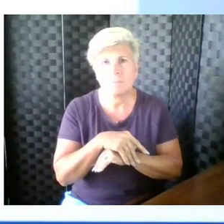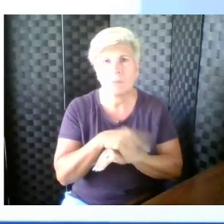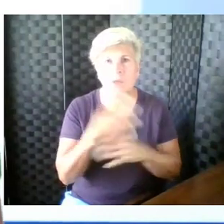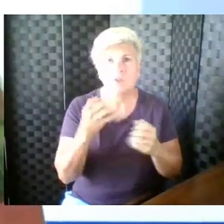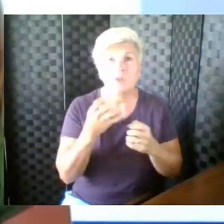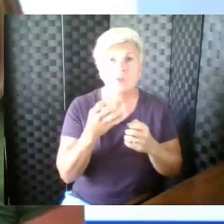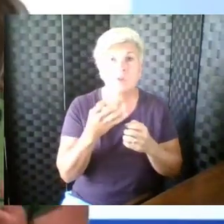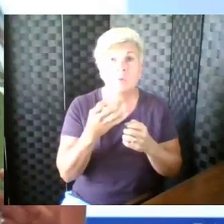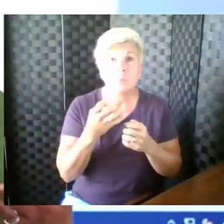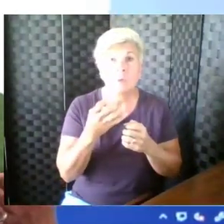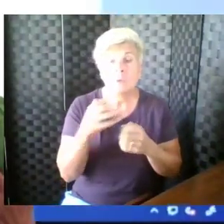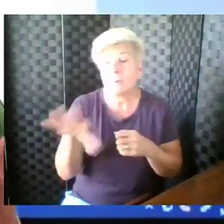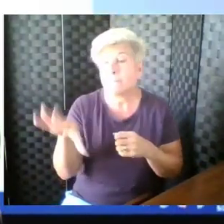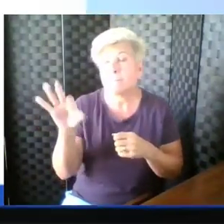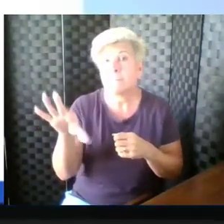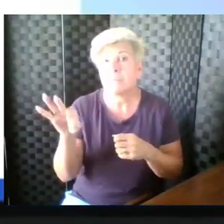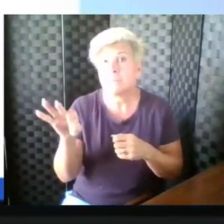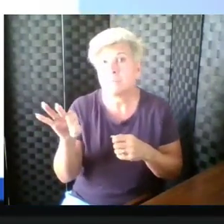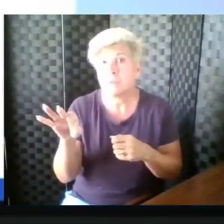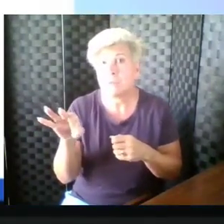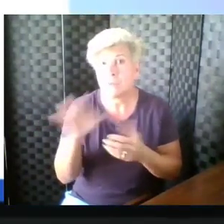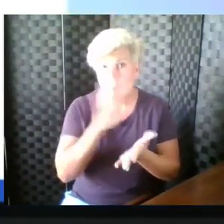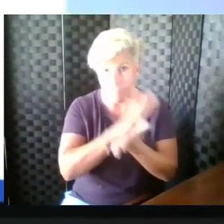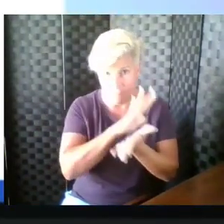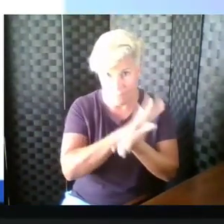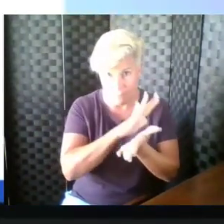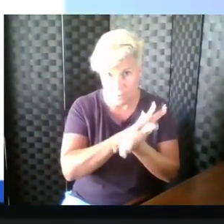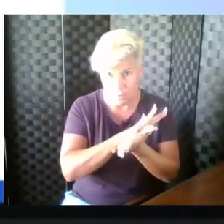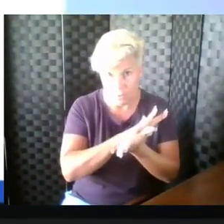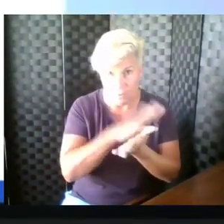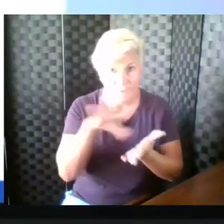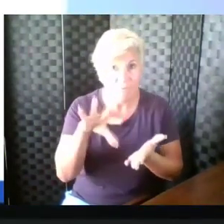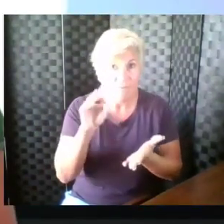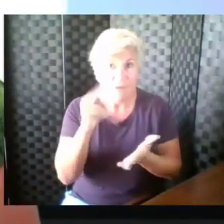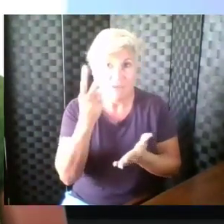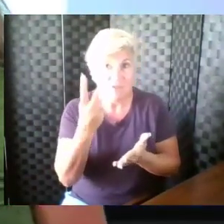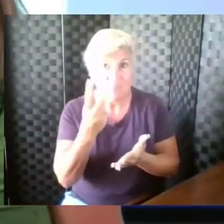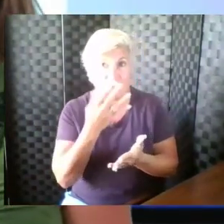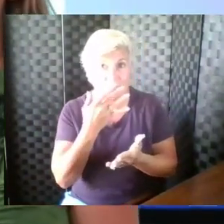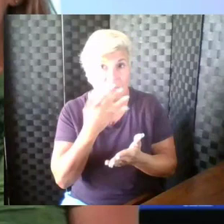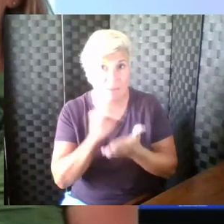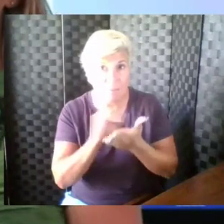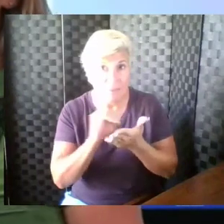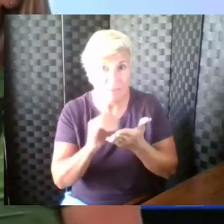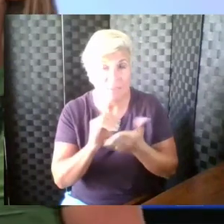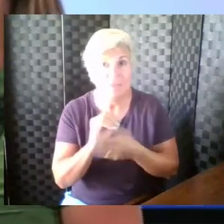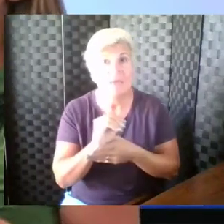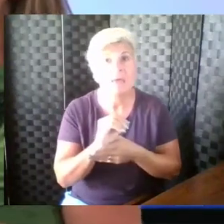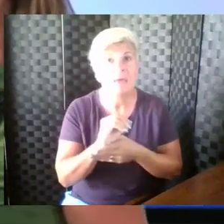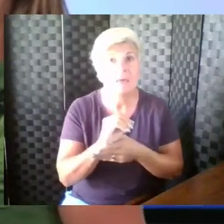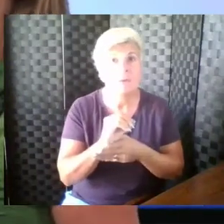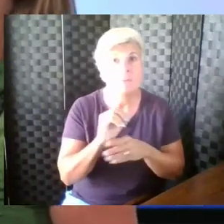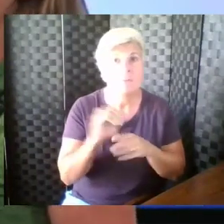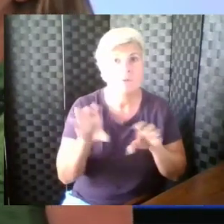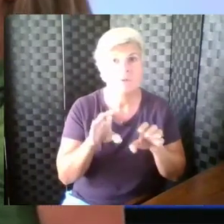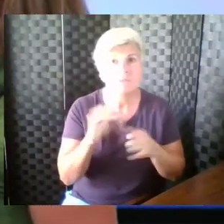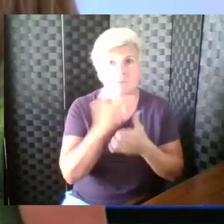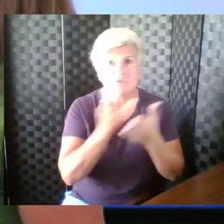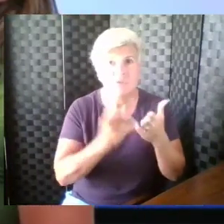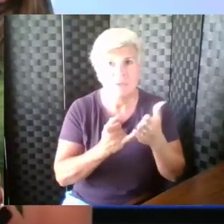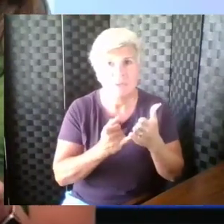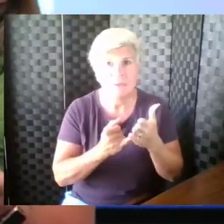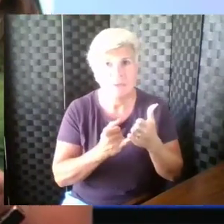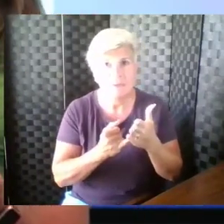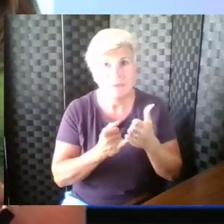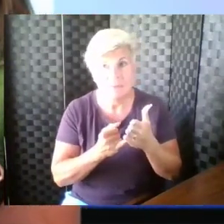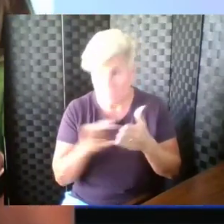want to grab your student guided practice page, find your 2 colored pencils or crayons, because we're going to do some drawing here. I